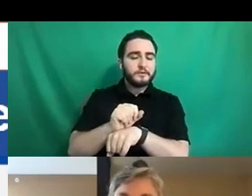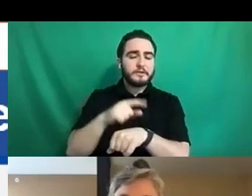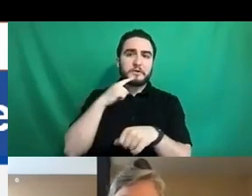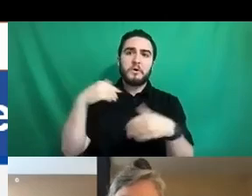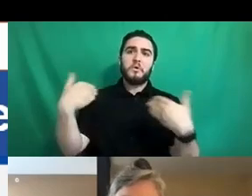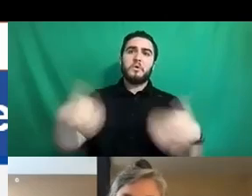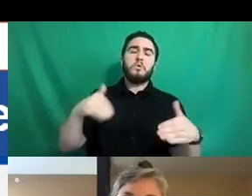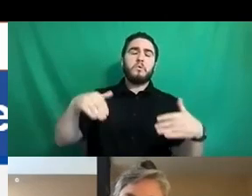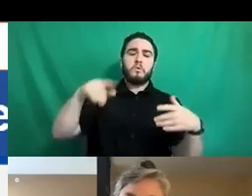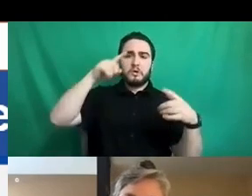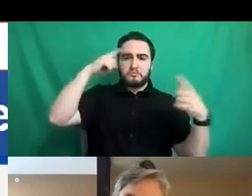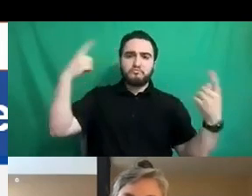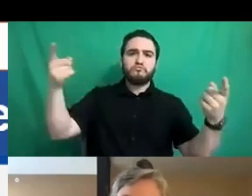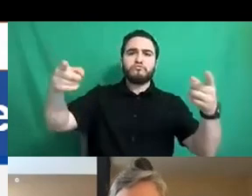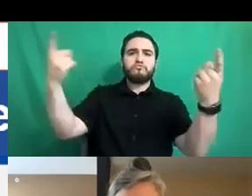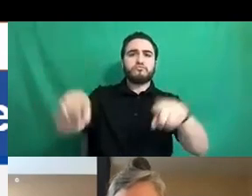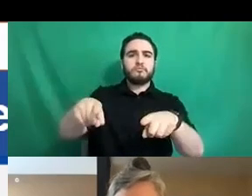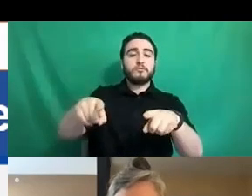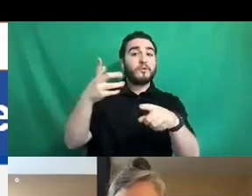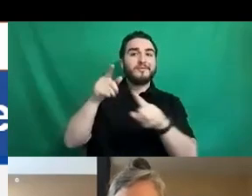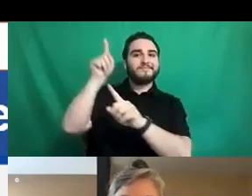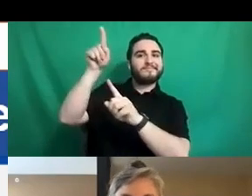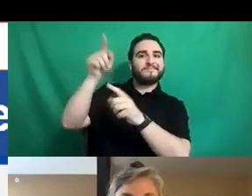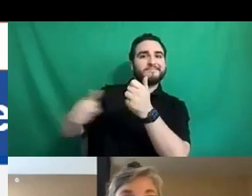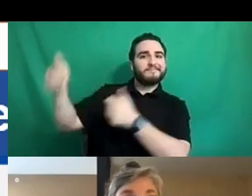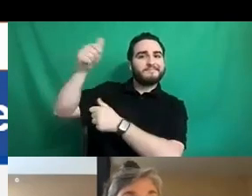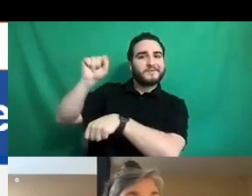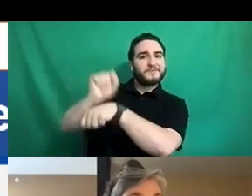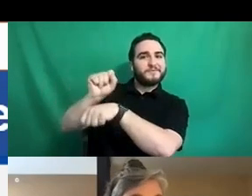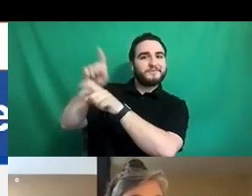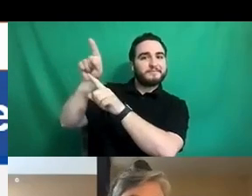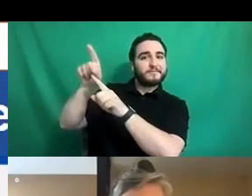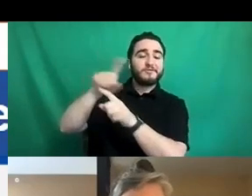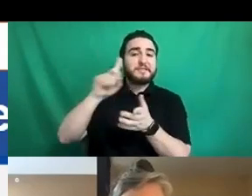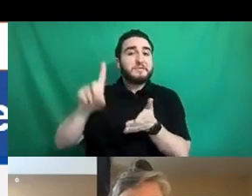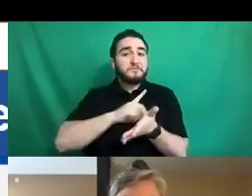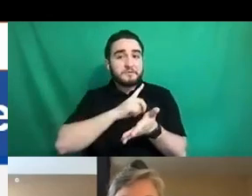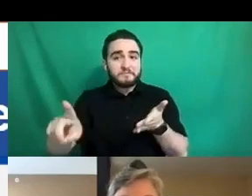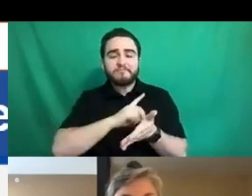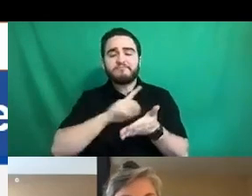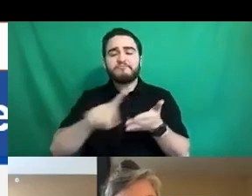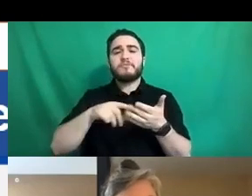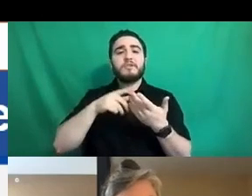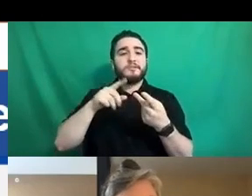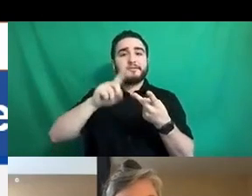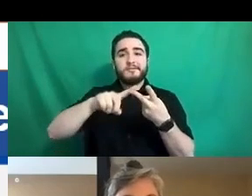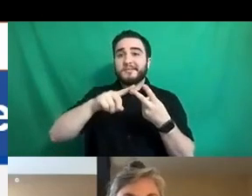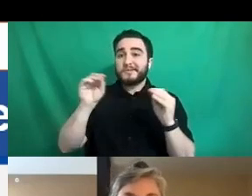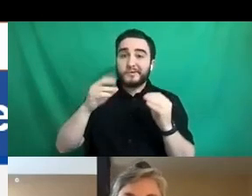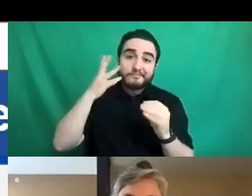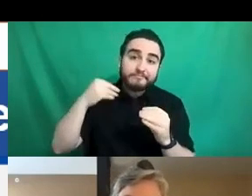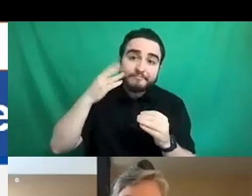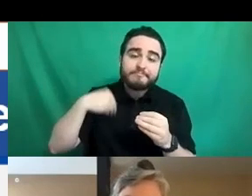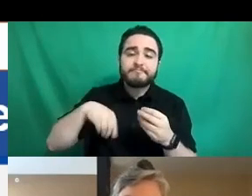in agreement that the biggest problem is the employer. Their discriminatory practices or their lack of experience